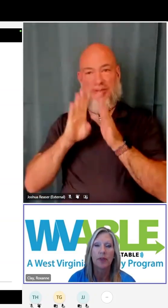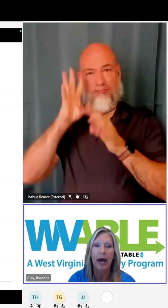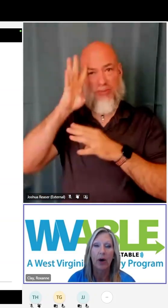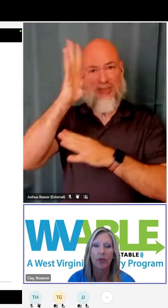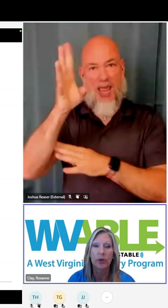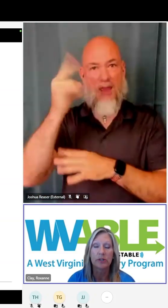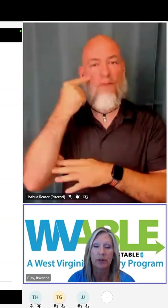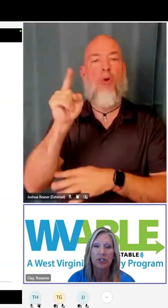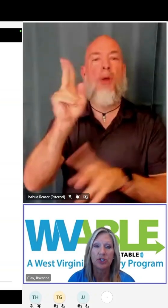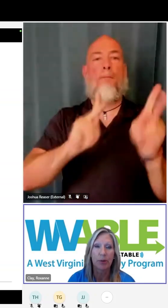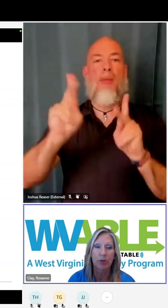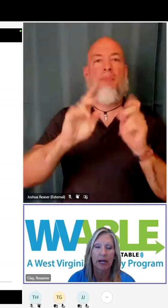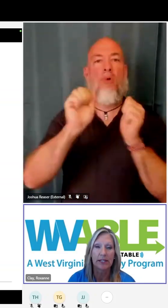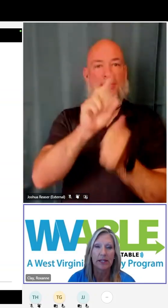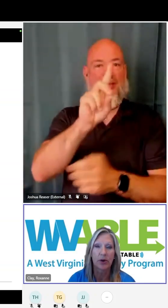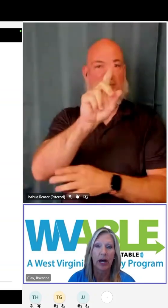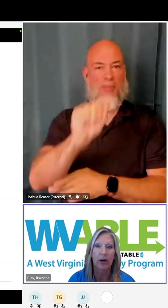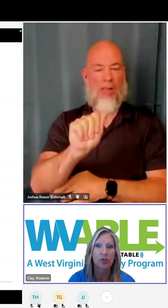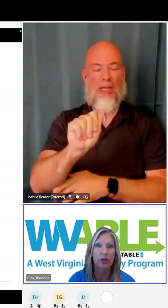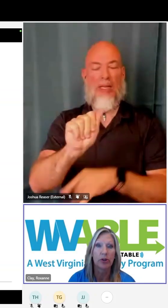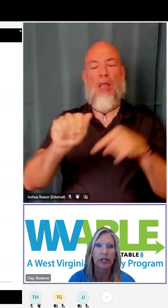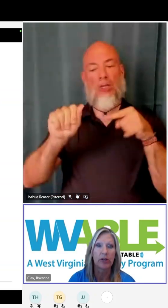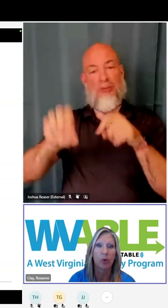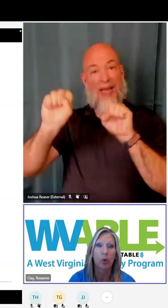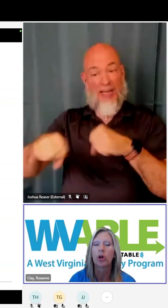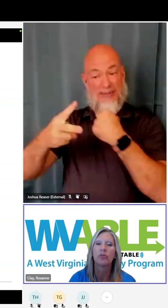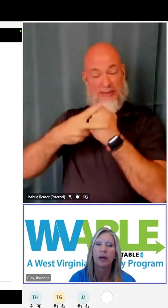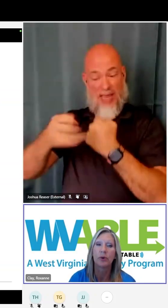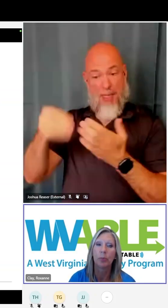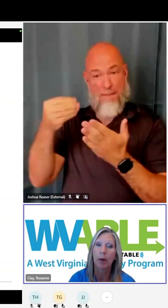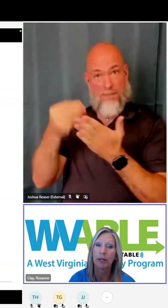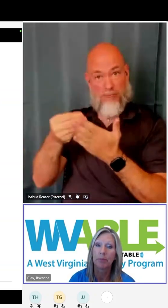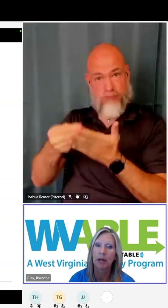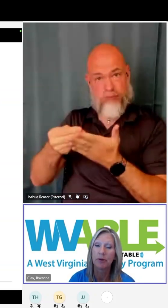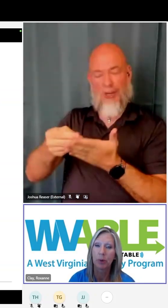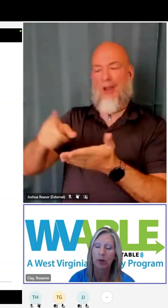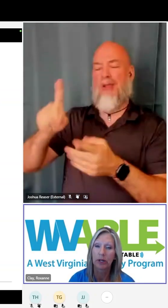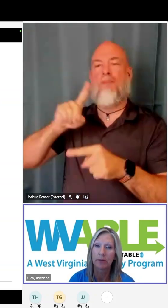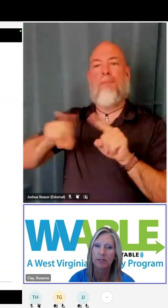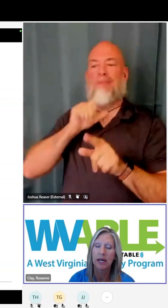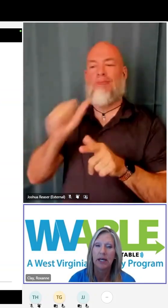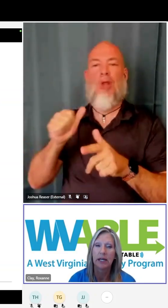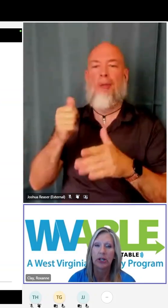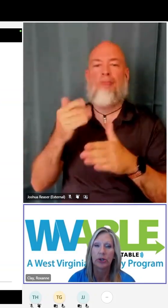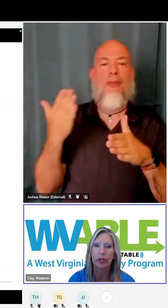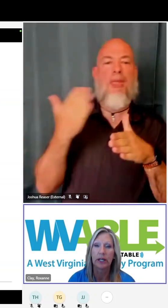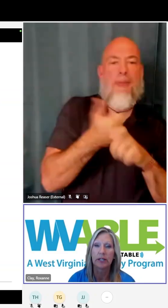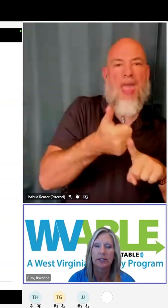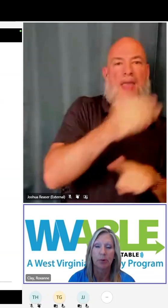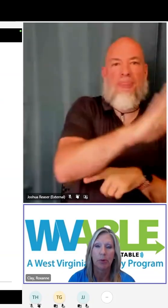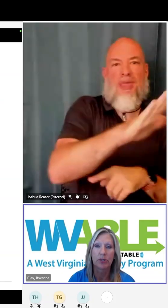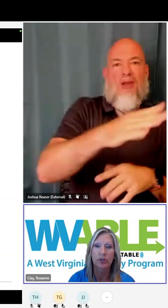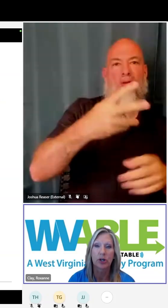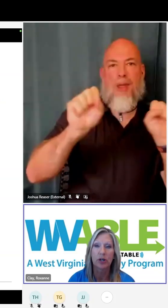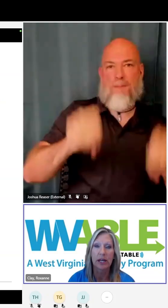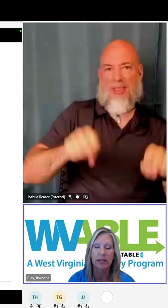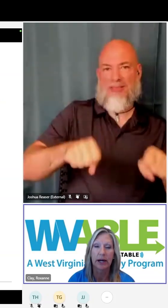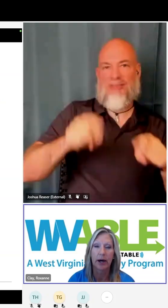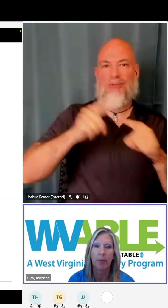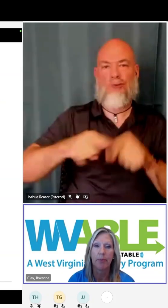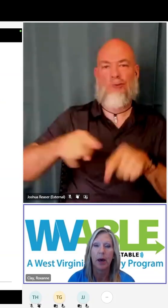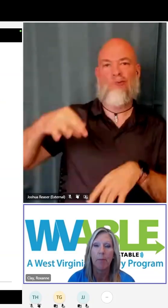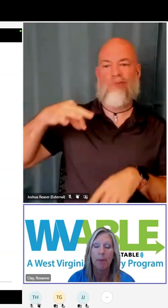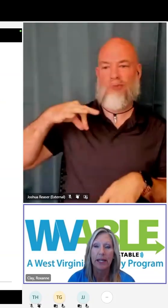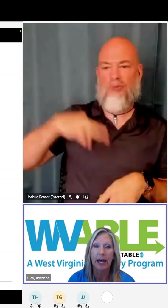save without those funds jeopardizing their eligibility for federal public benefit programs, including supplemental